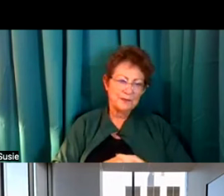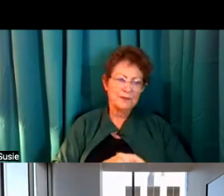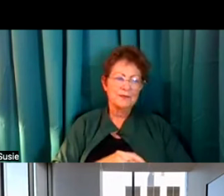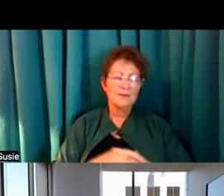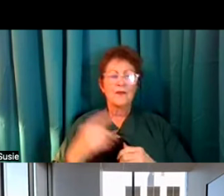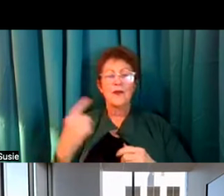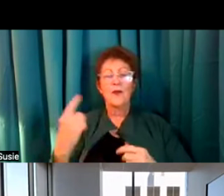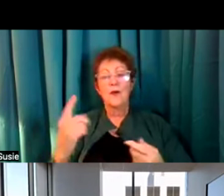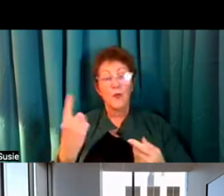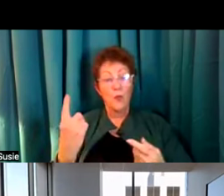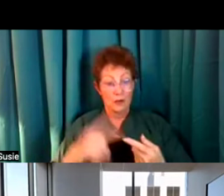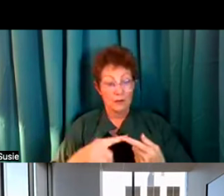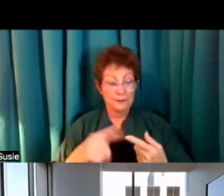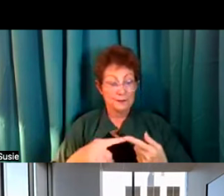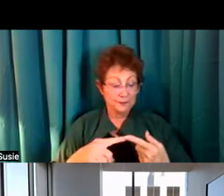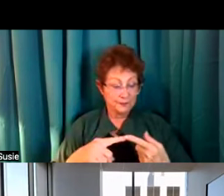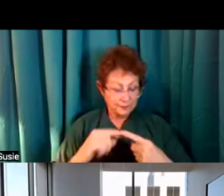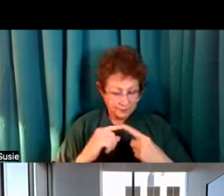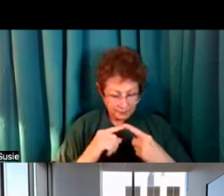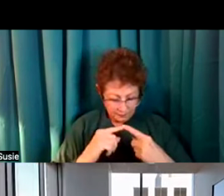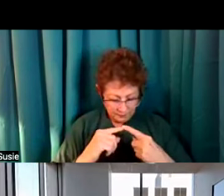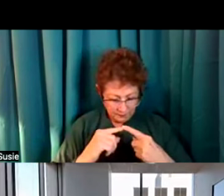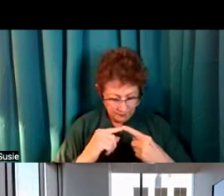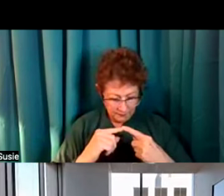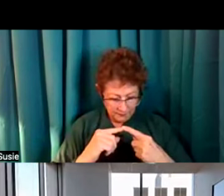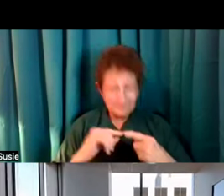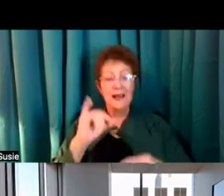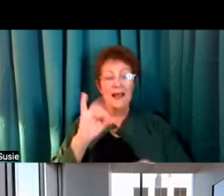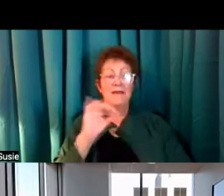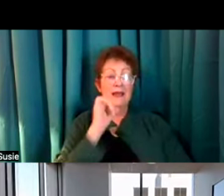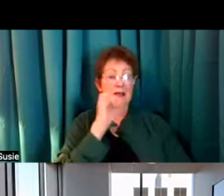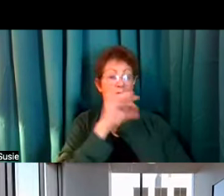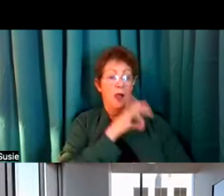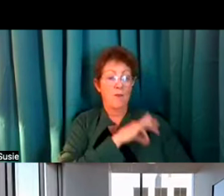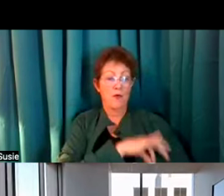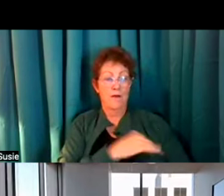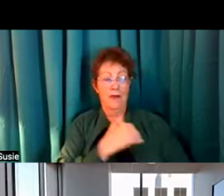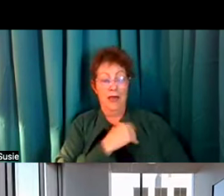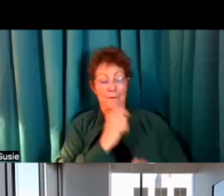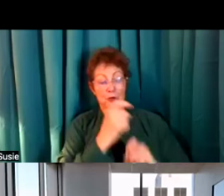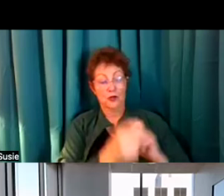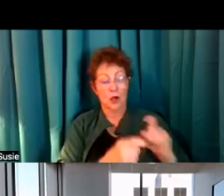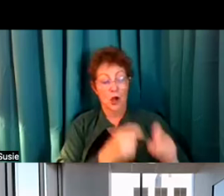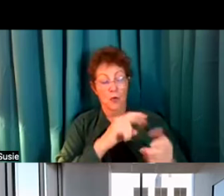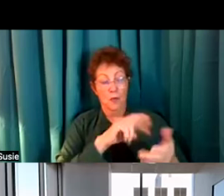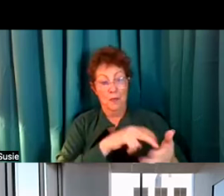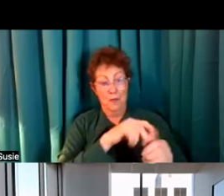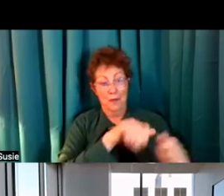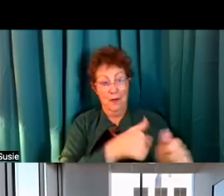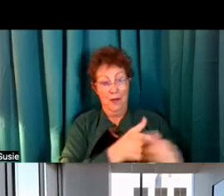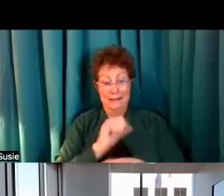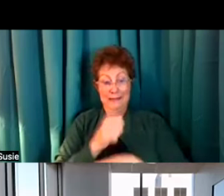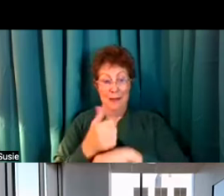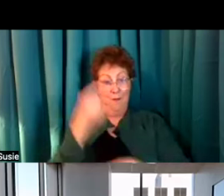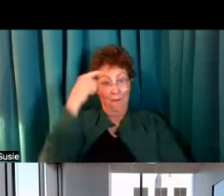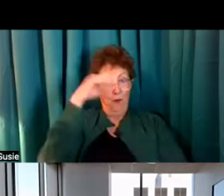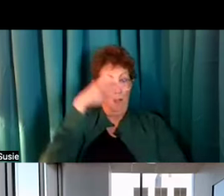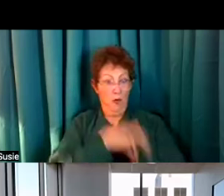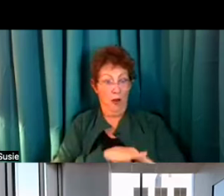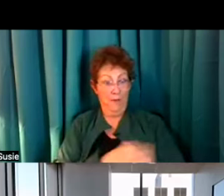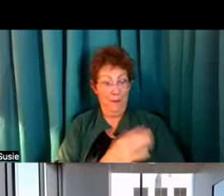one being if a nonprofit which has a charitable mission sets up a for-profit